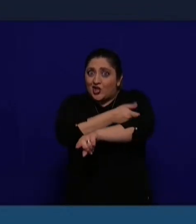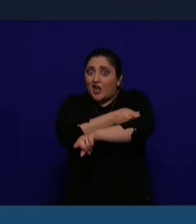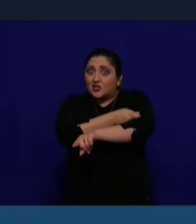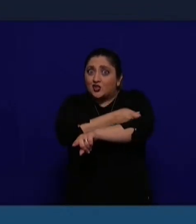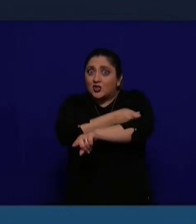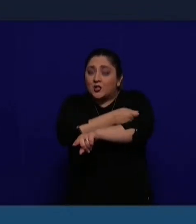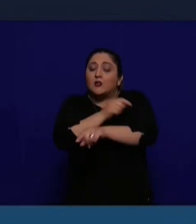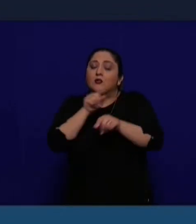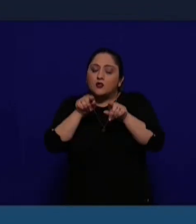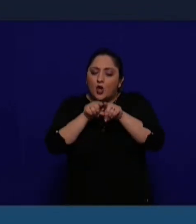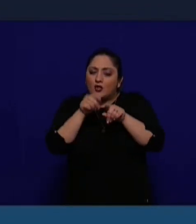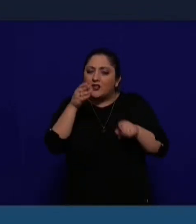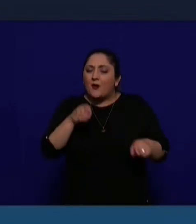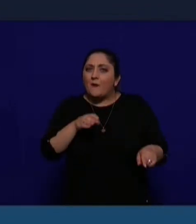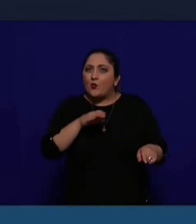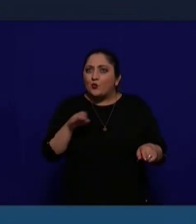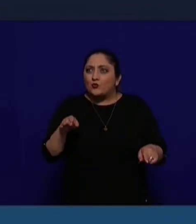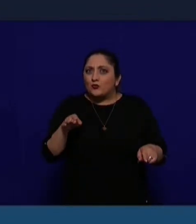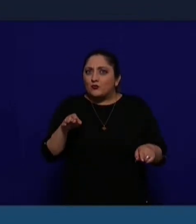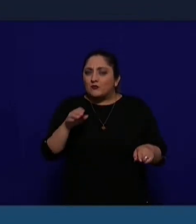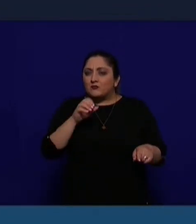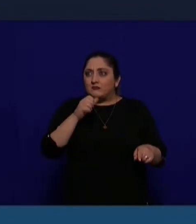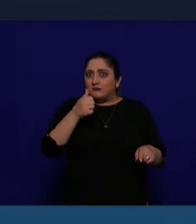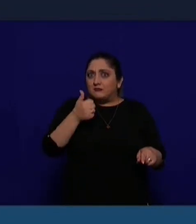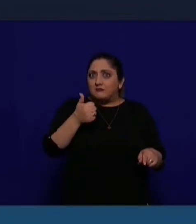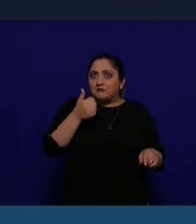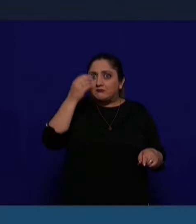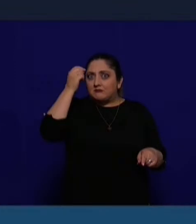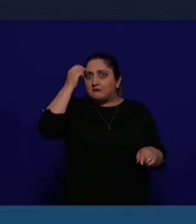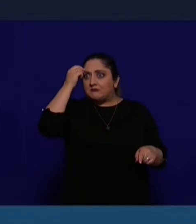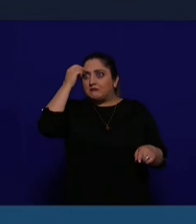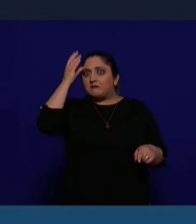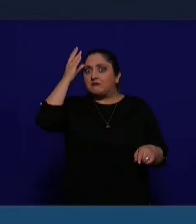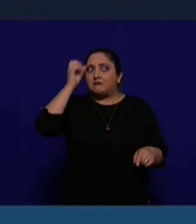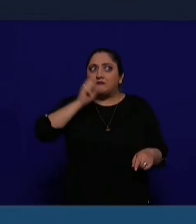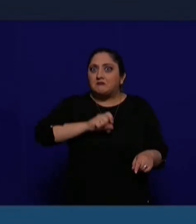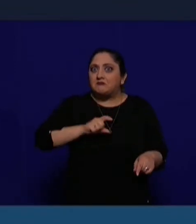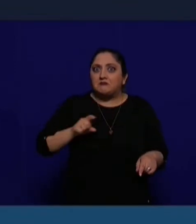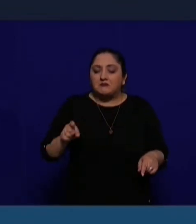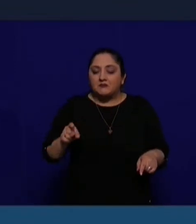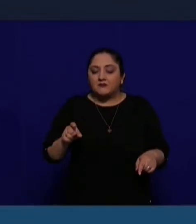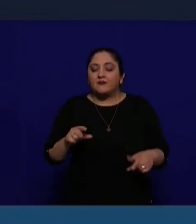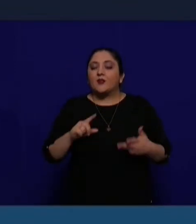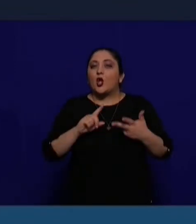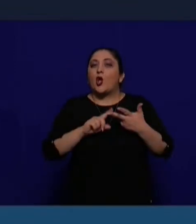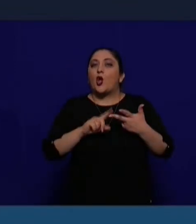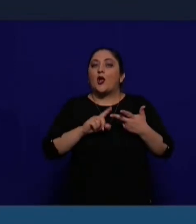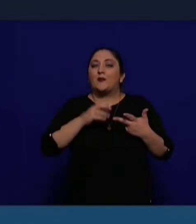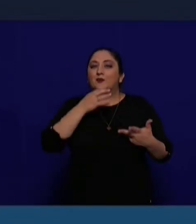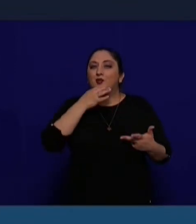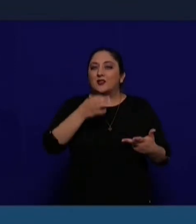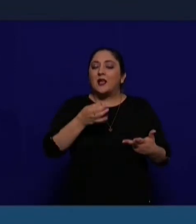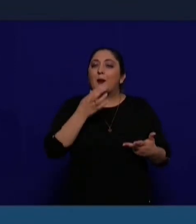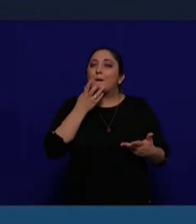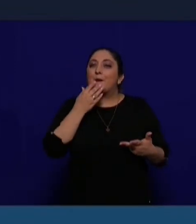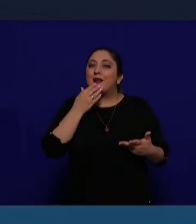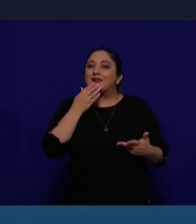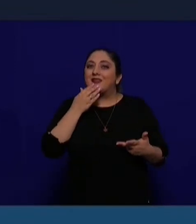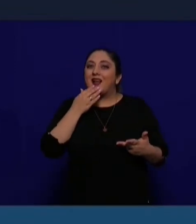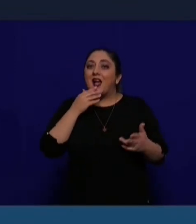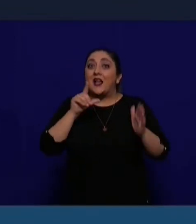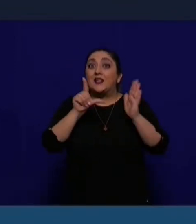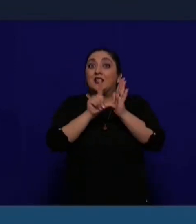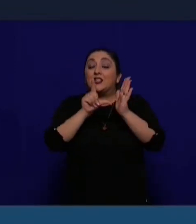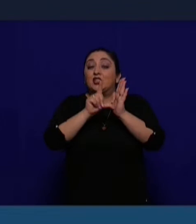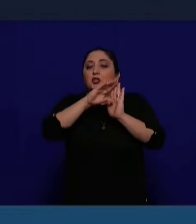jew dal-ammont kontu qed tistennew? U l-aħħar mistoqsija jekk hemm xi ħsieb meta restrizzjonijiet se jibdew jitneħħew